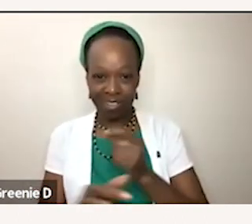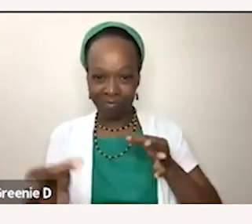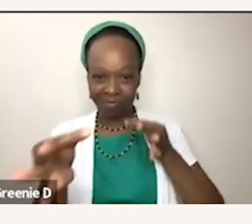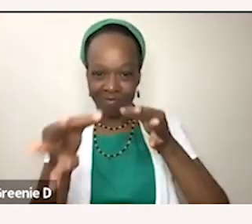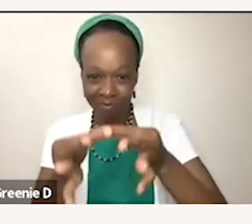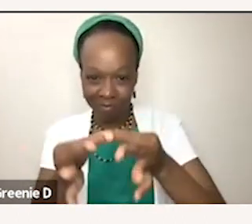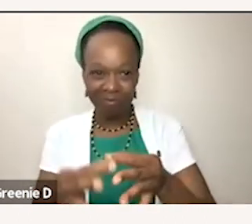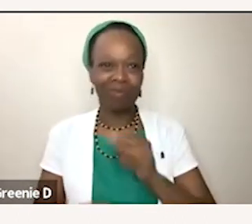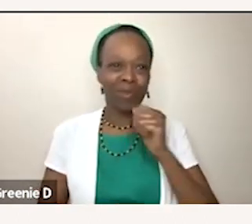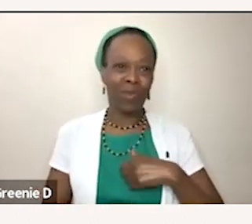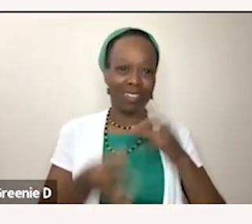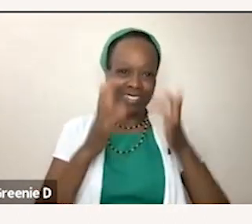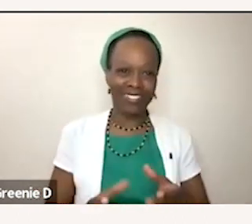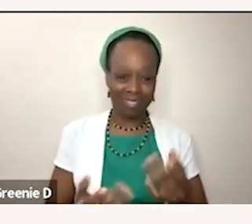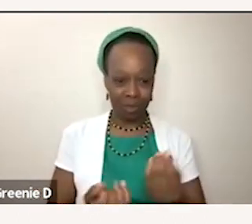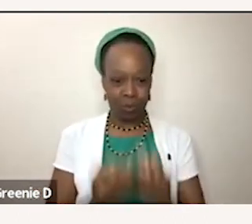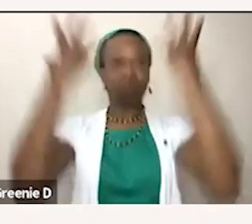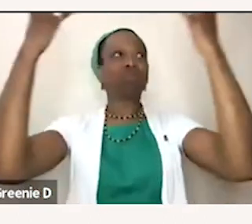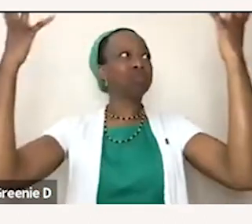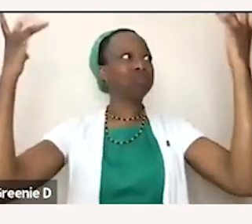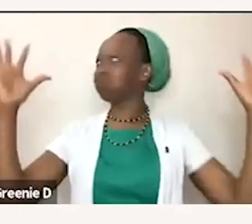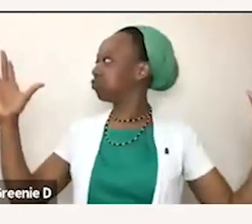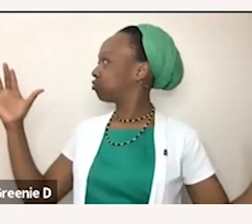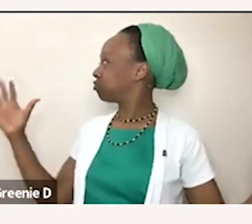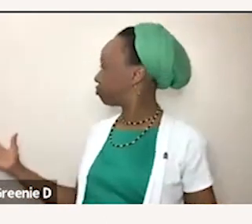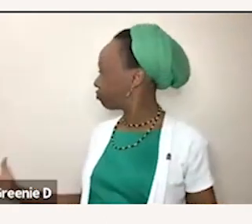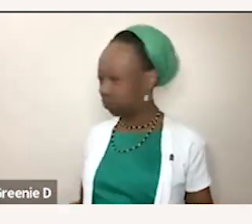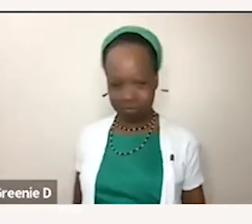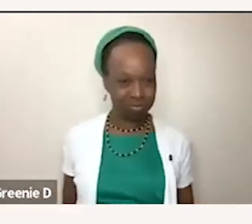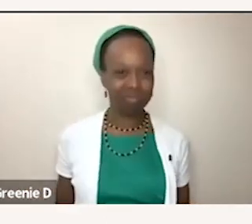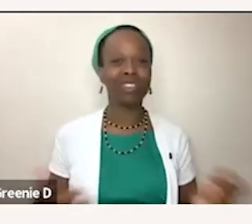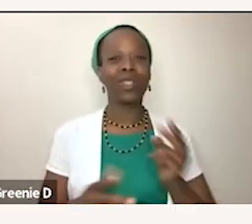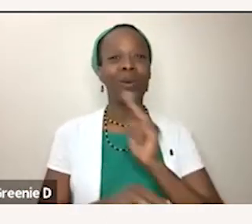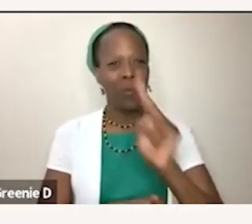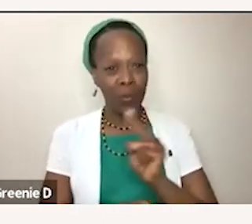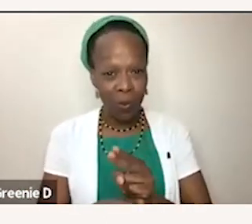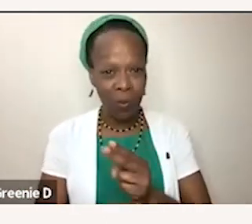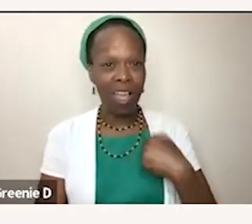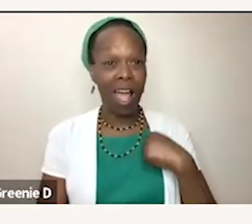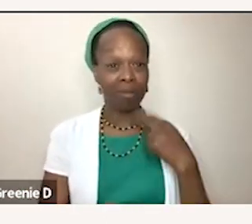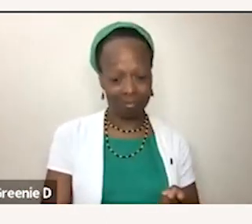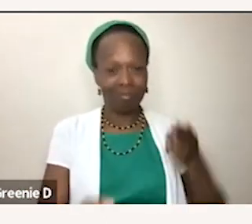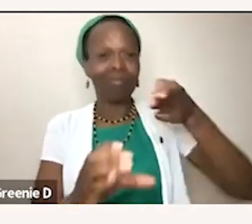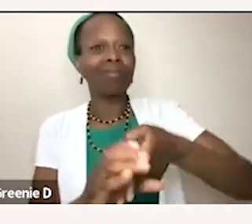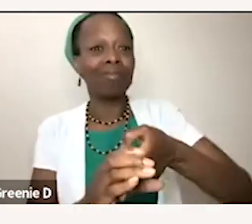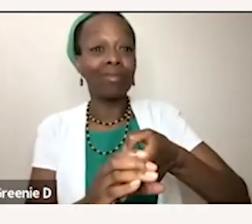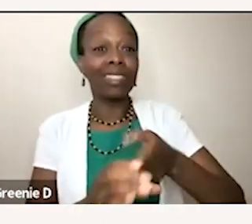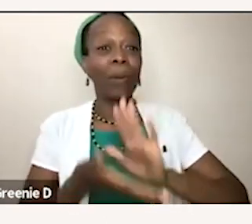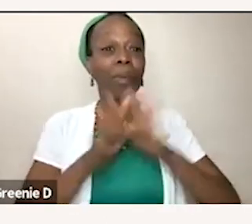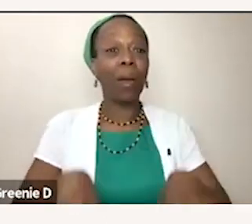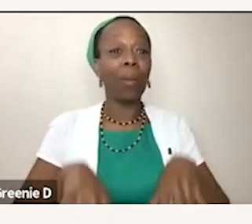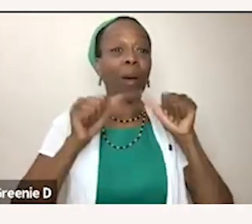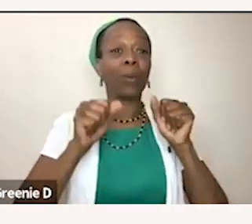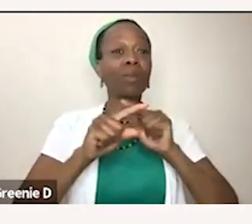want Greenie's hands to catch on fire. So this is normally where I would jump into the hosting duties,